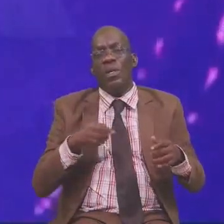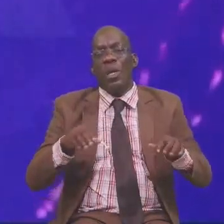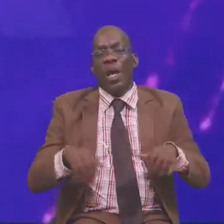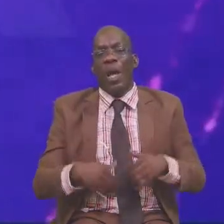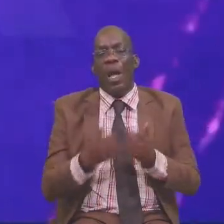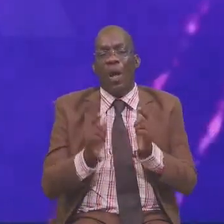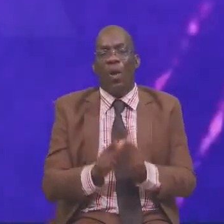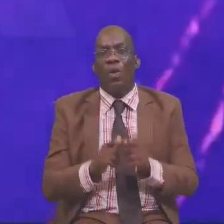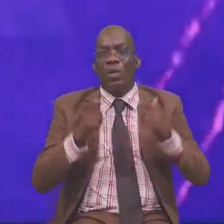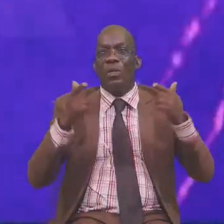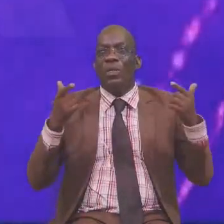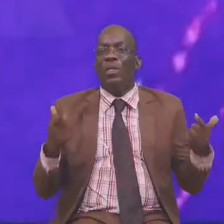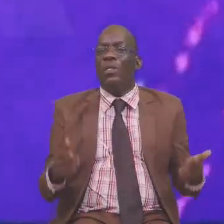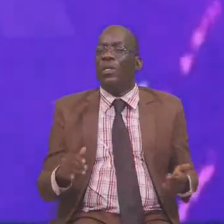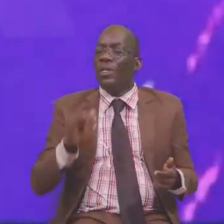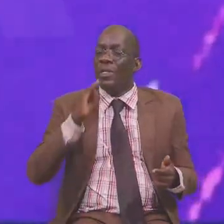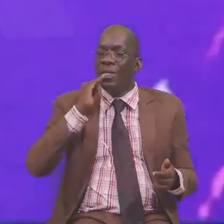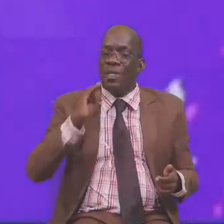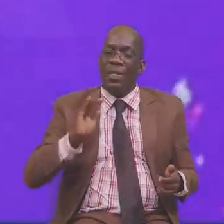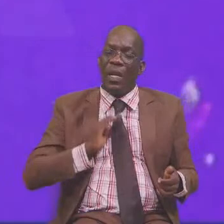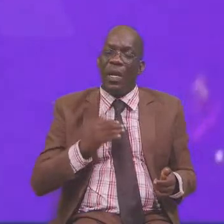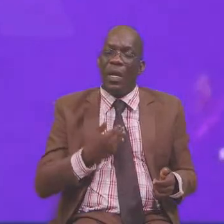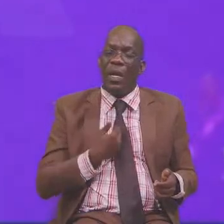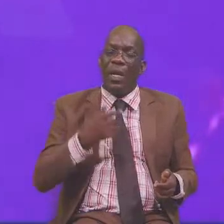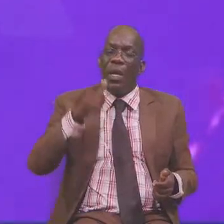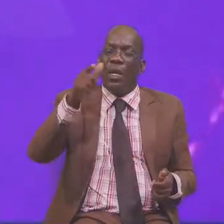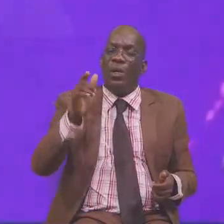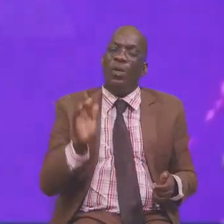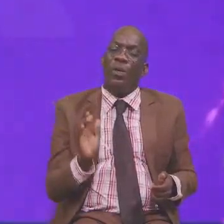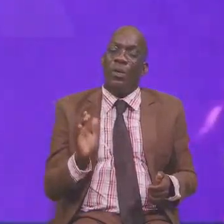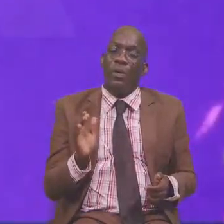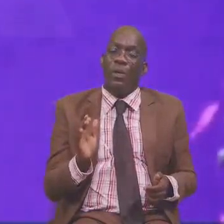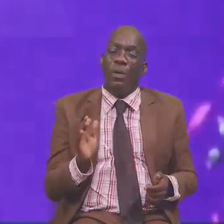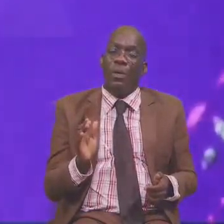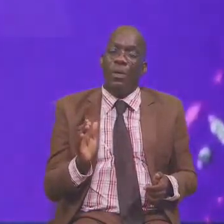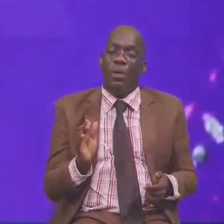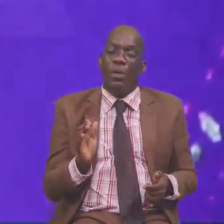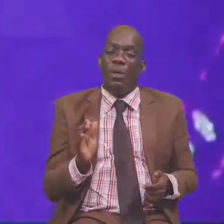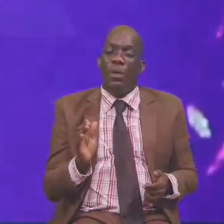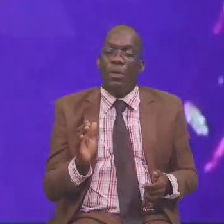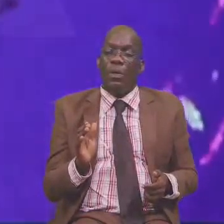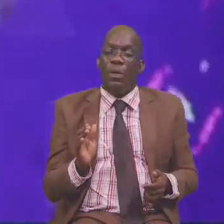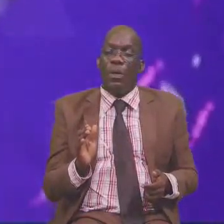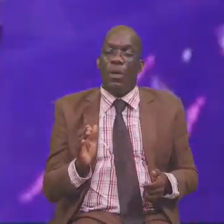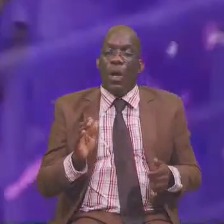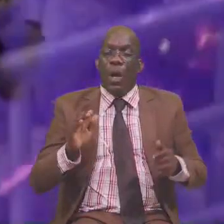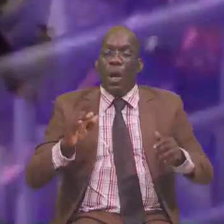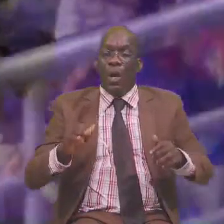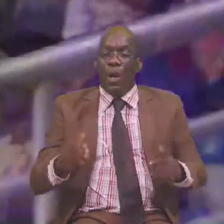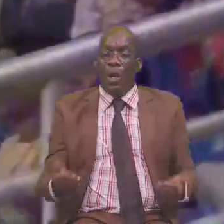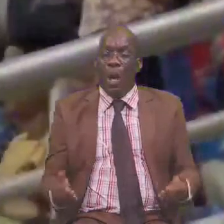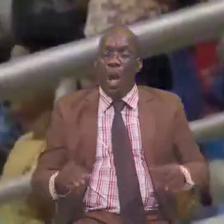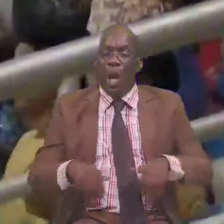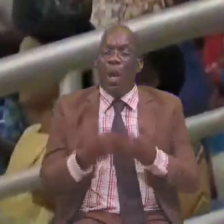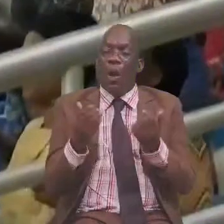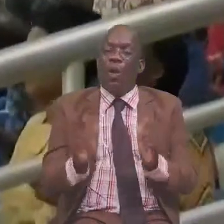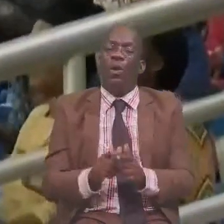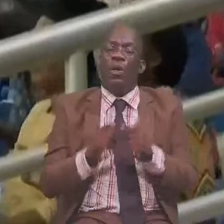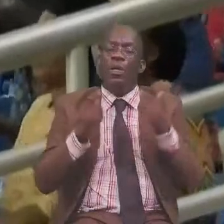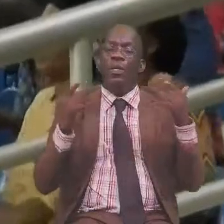great is our God. And all will see